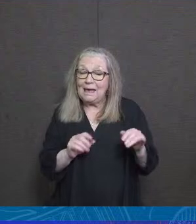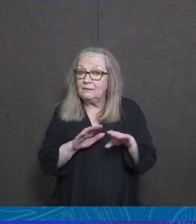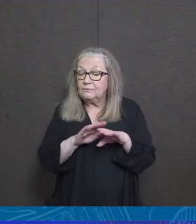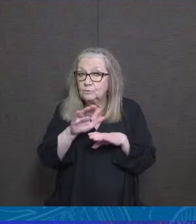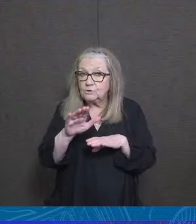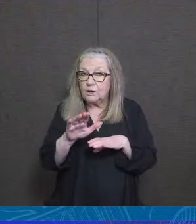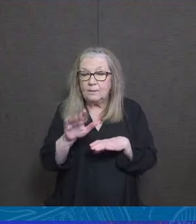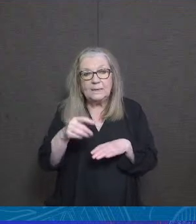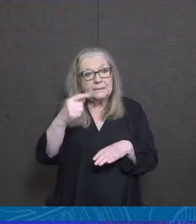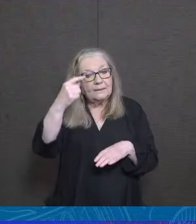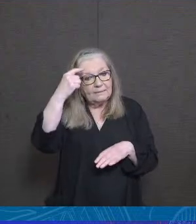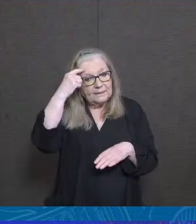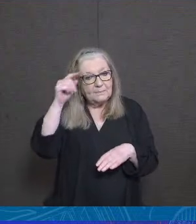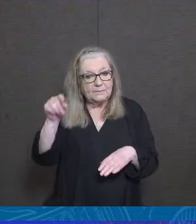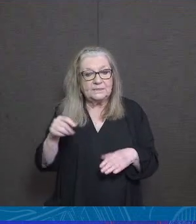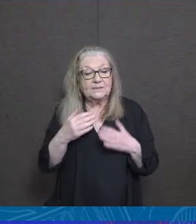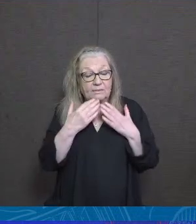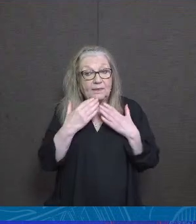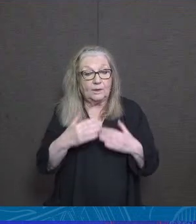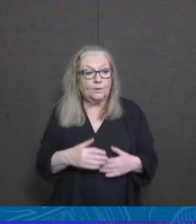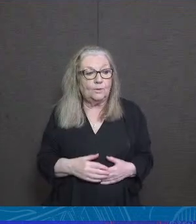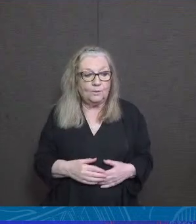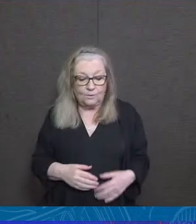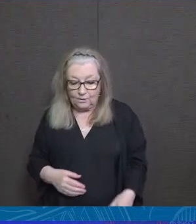really think about all this. Thank you.